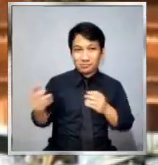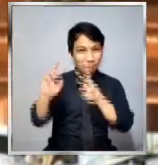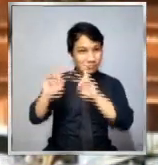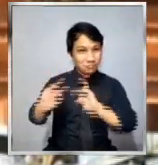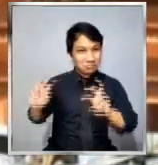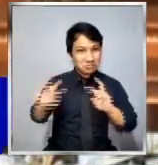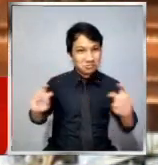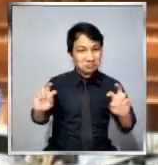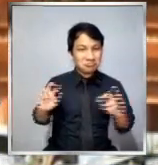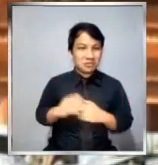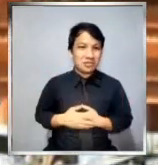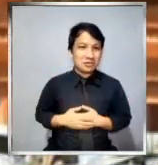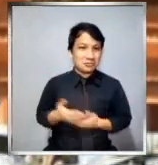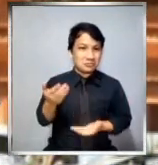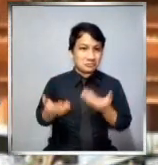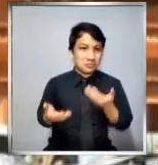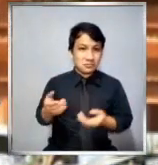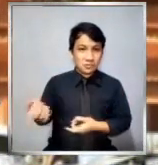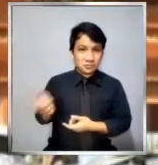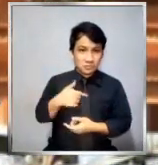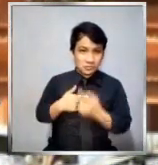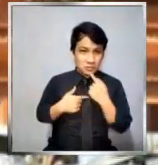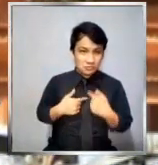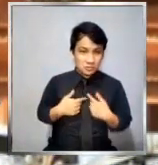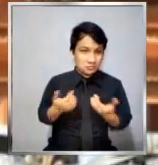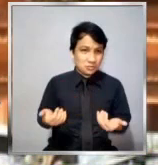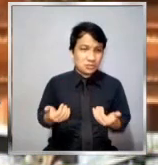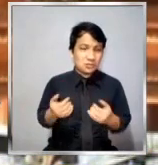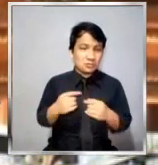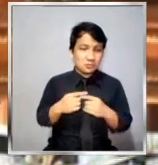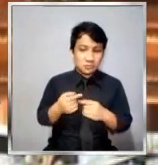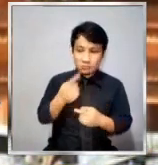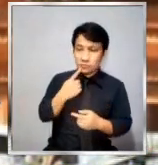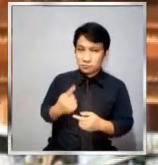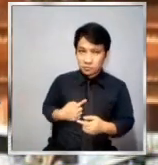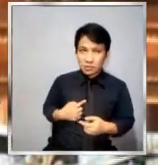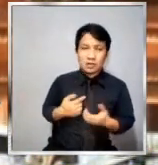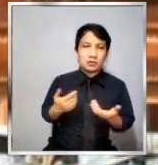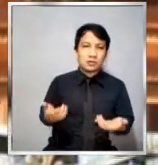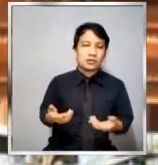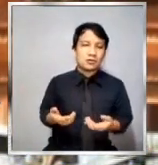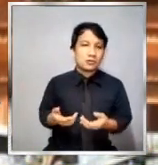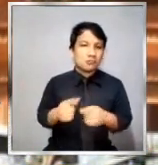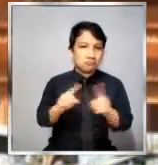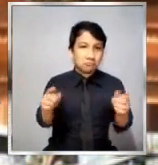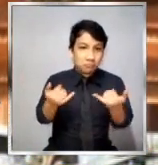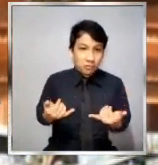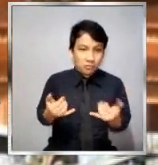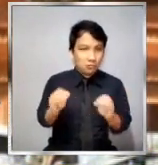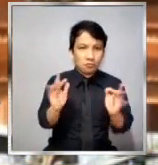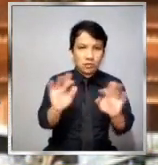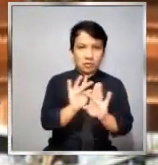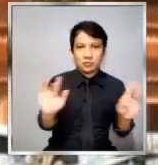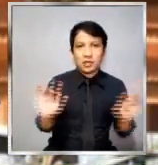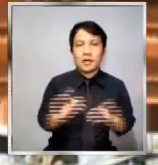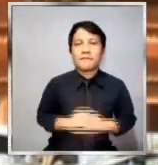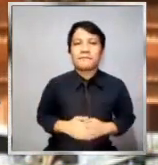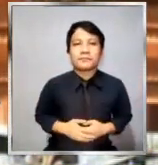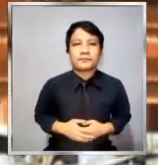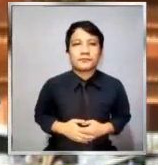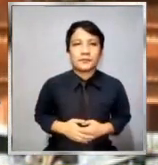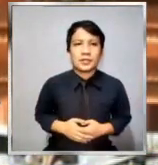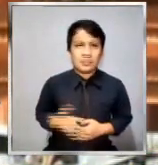sabihin mo lang sa akin. But as of now, I have Wolf said, there's an investigation going